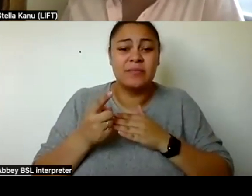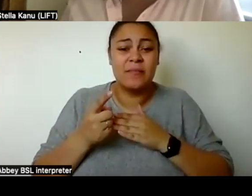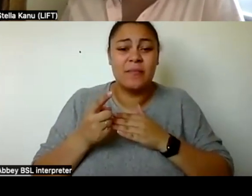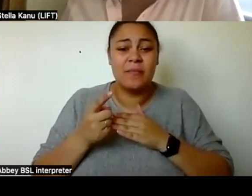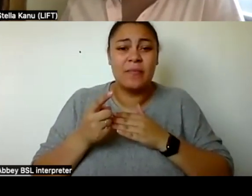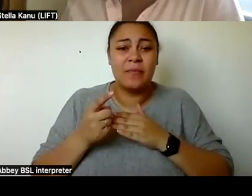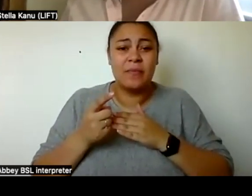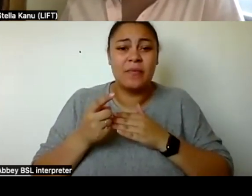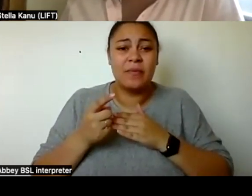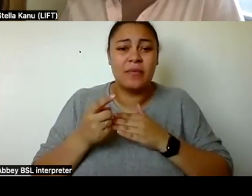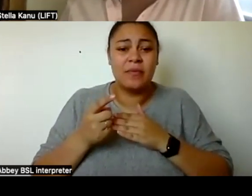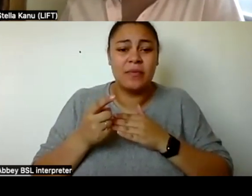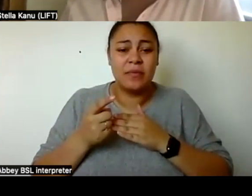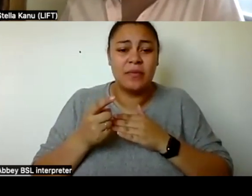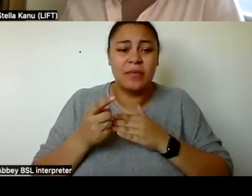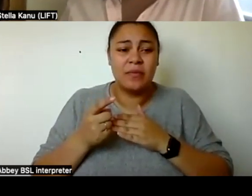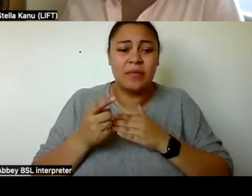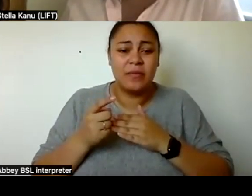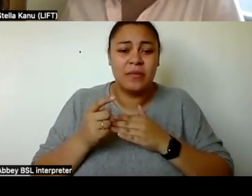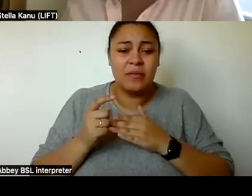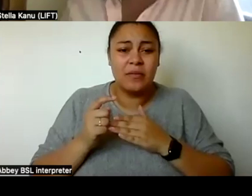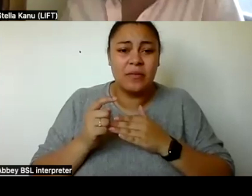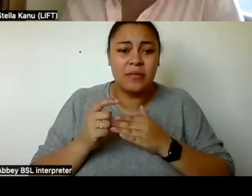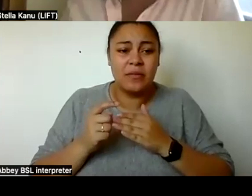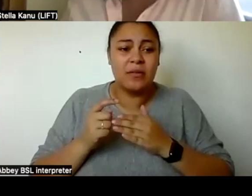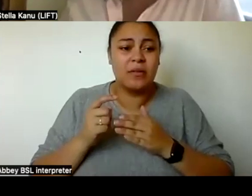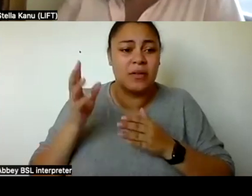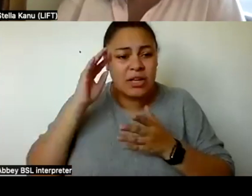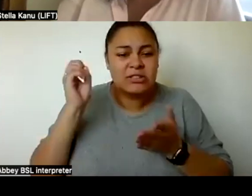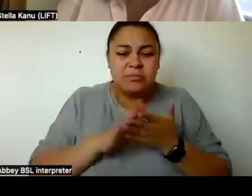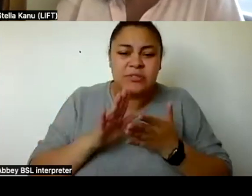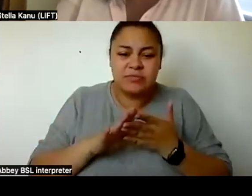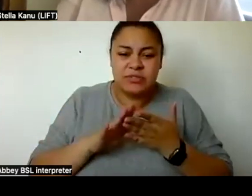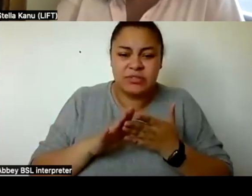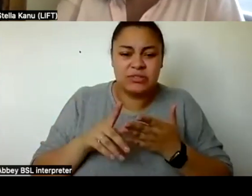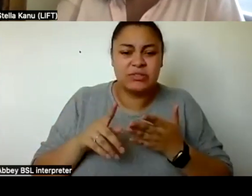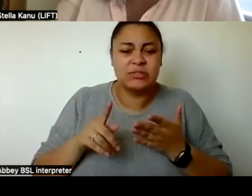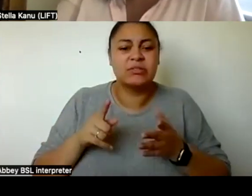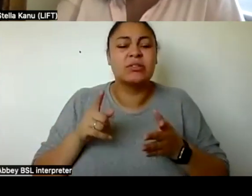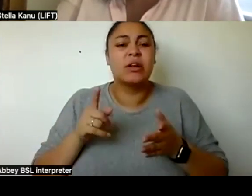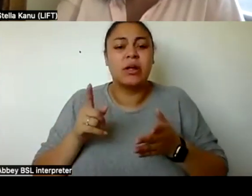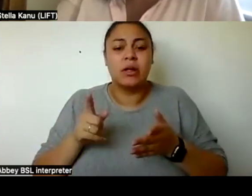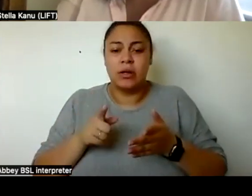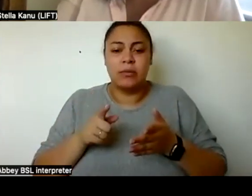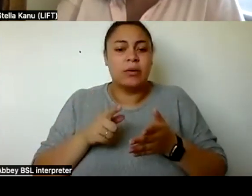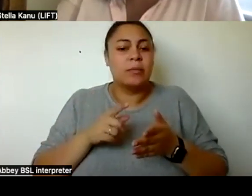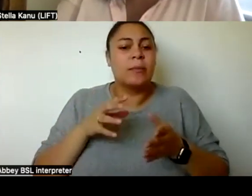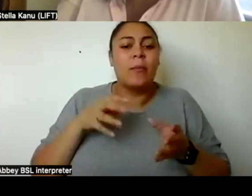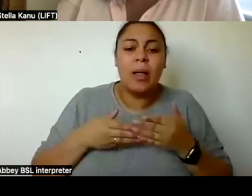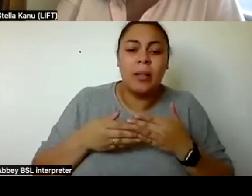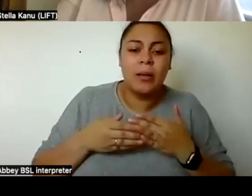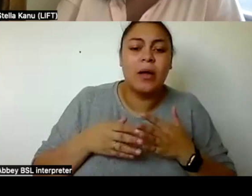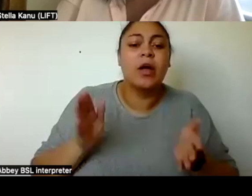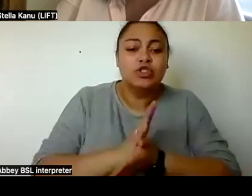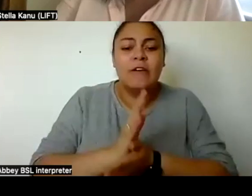has been, a really joyful experience, trying to make sure they're staying in somewhere that's really lovely and that they're personally welcome when they arrive in the city, and